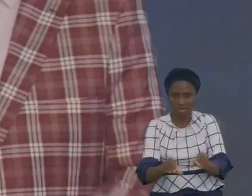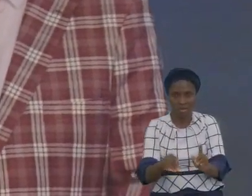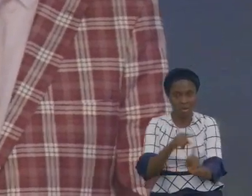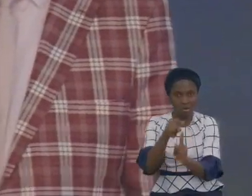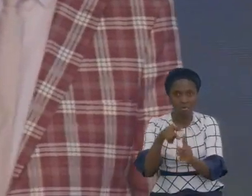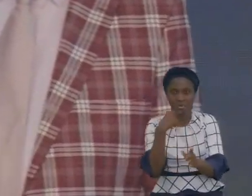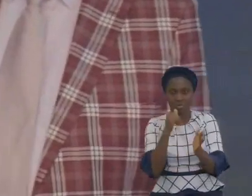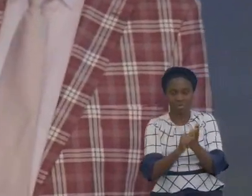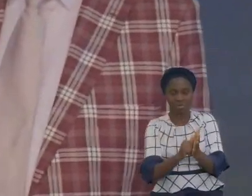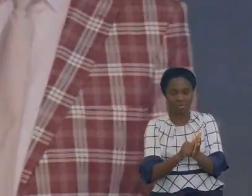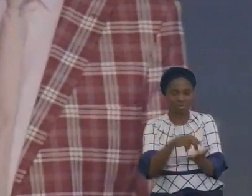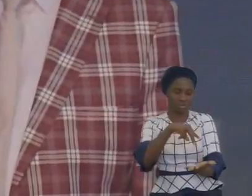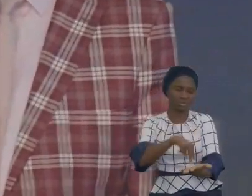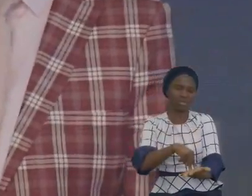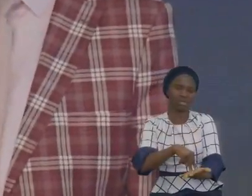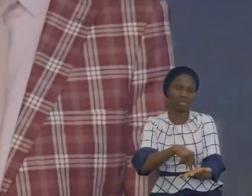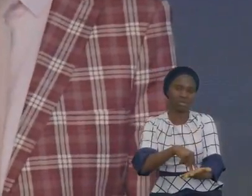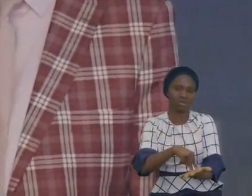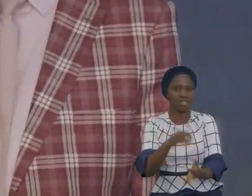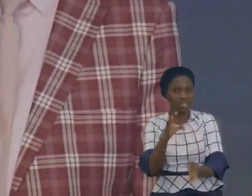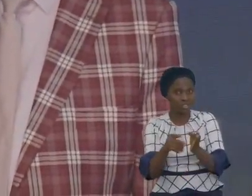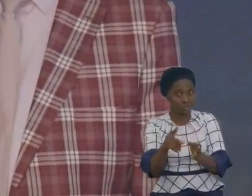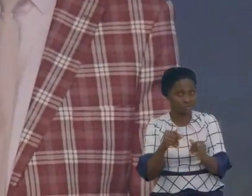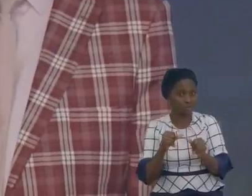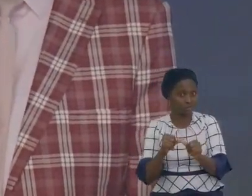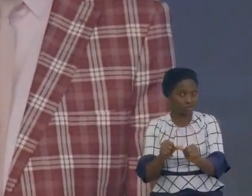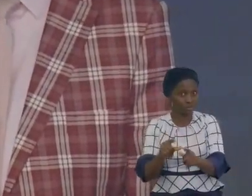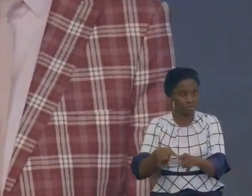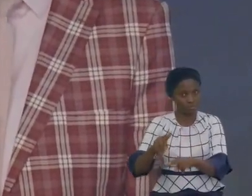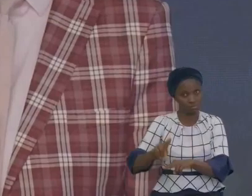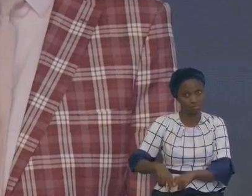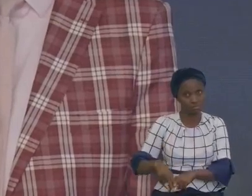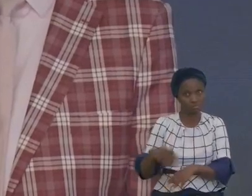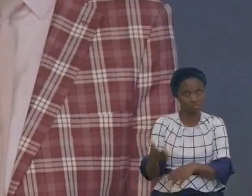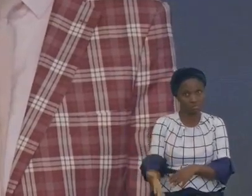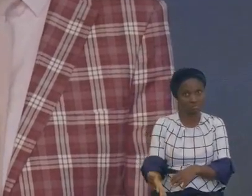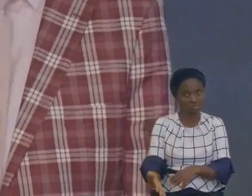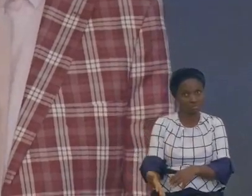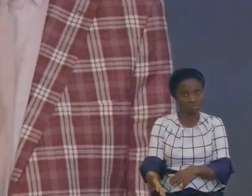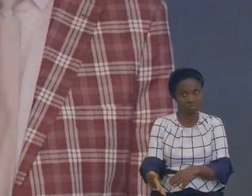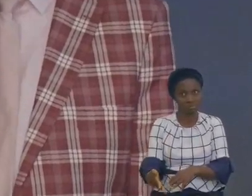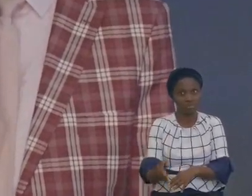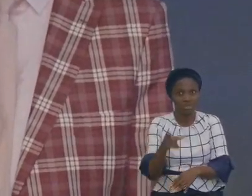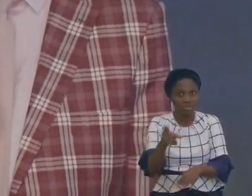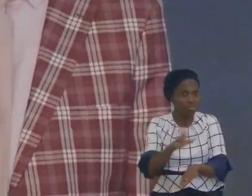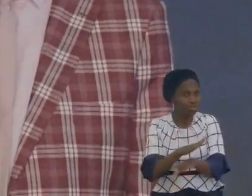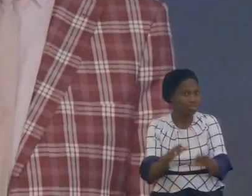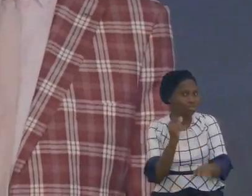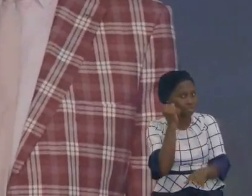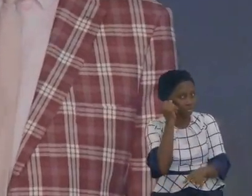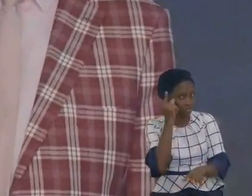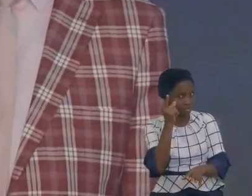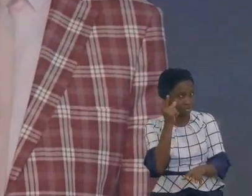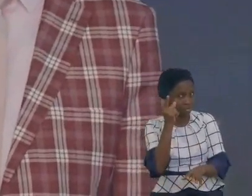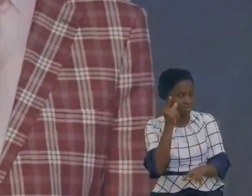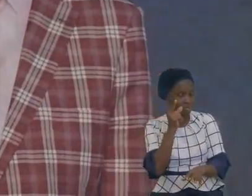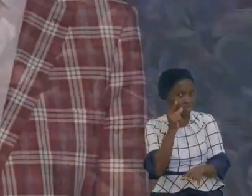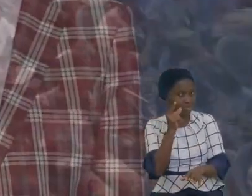down, you don't understand the word stand as a verb, a word of